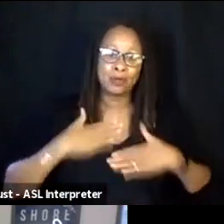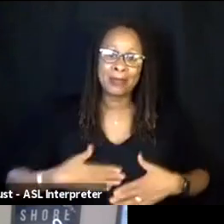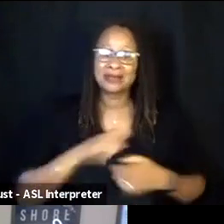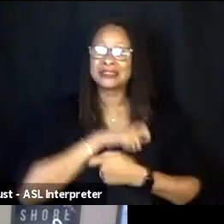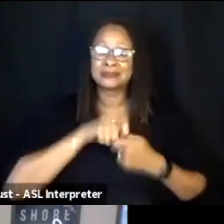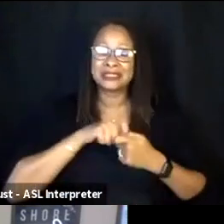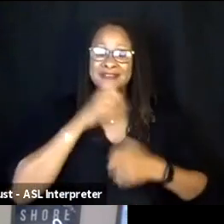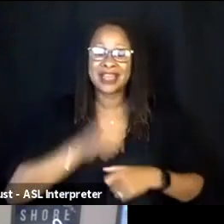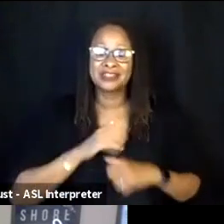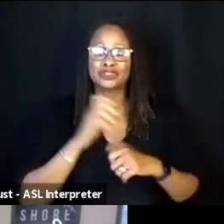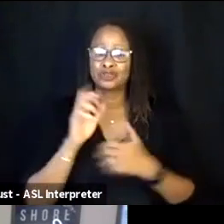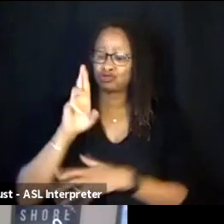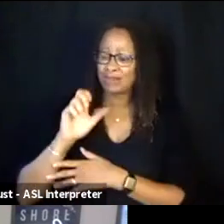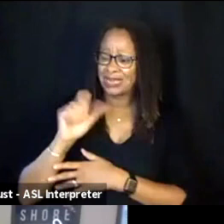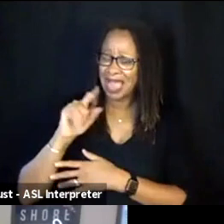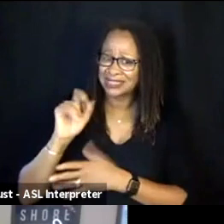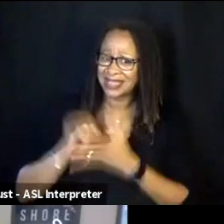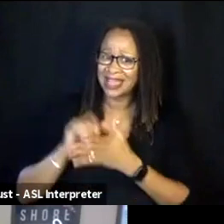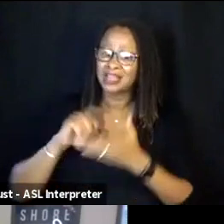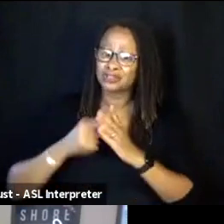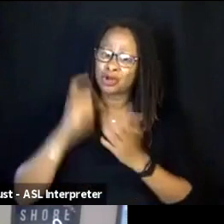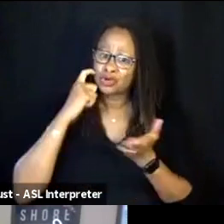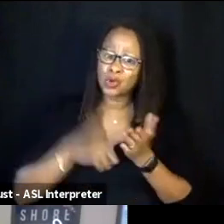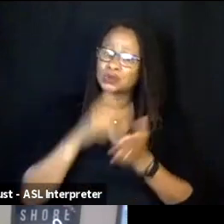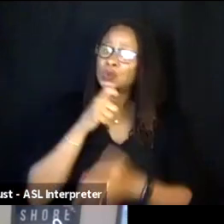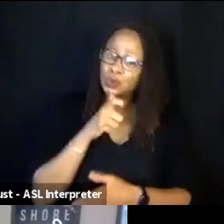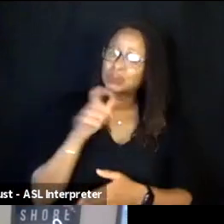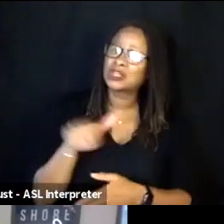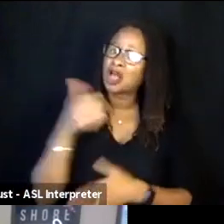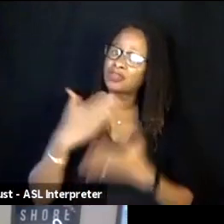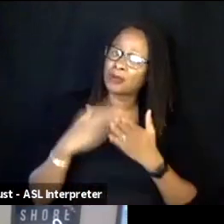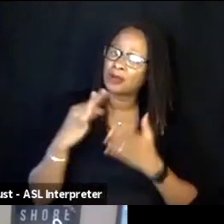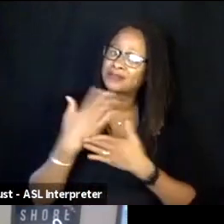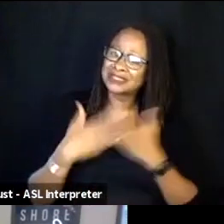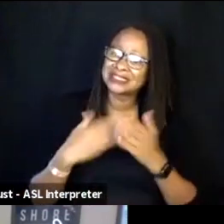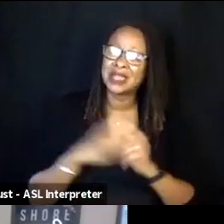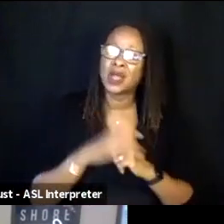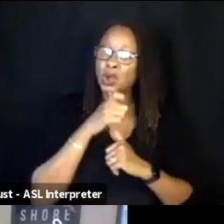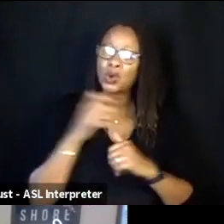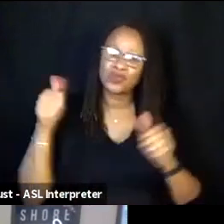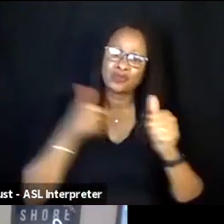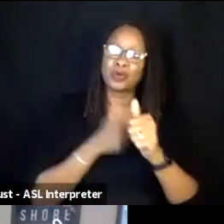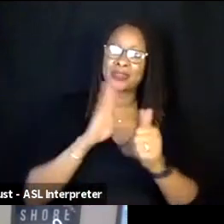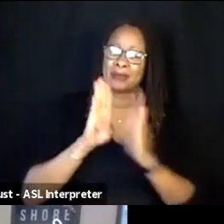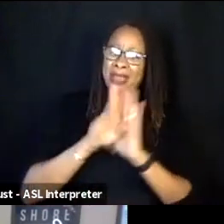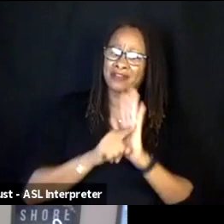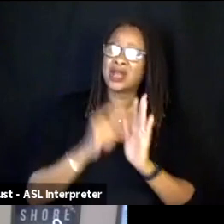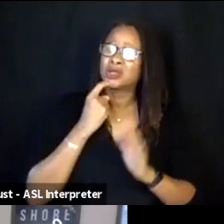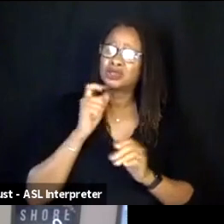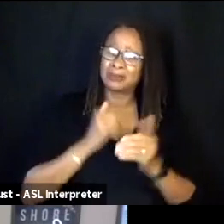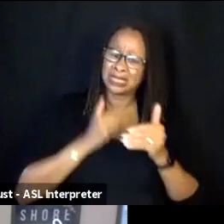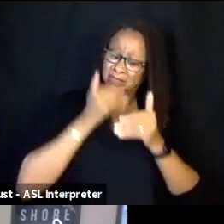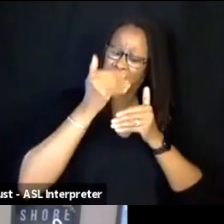like for us to recast that and start noticing who is in the other part of the scene, who we've put in the background, who should actually be elevated